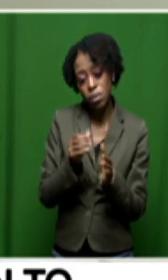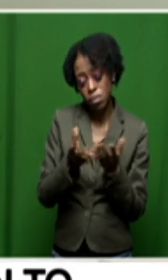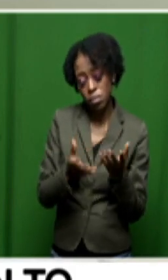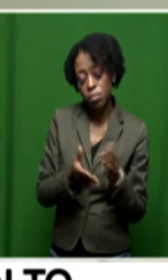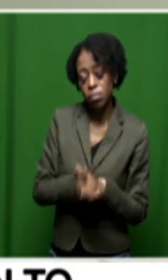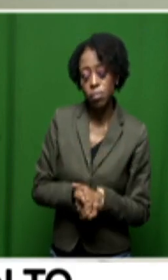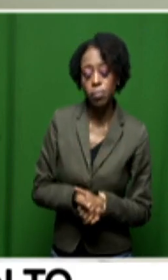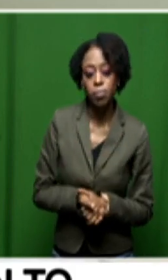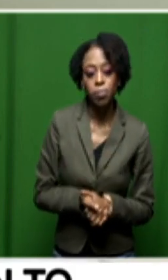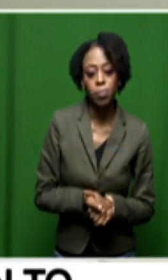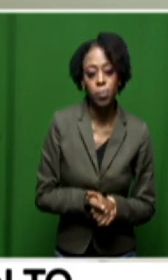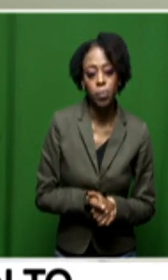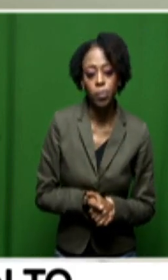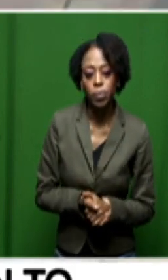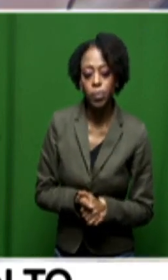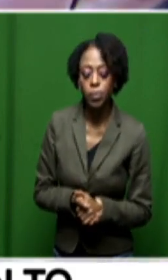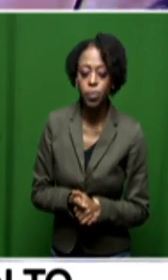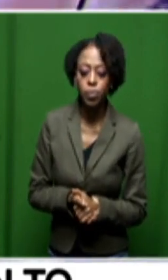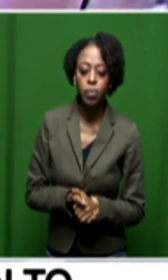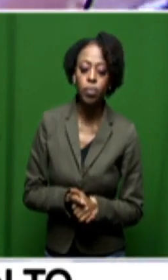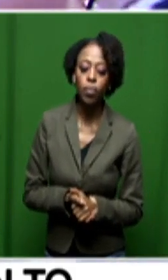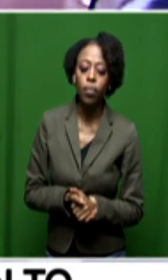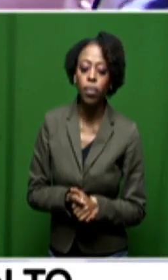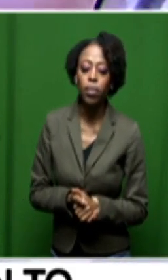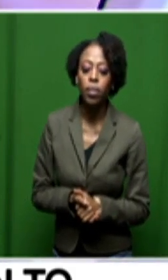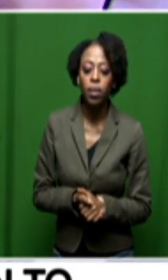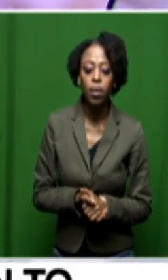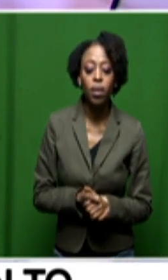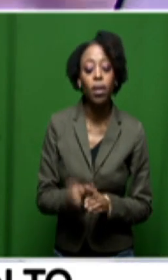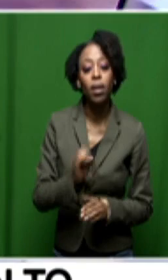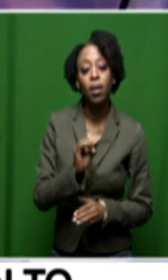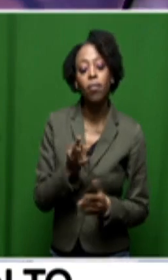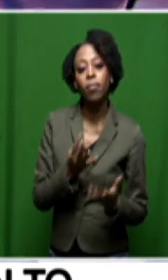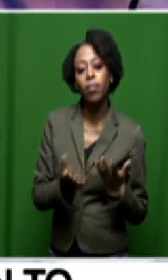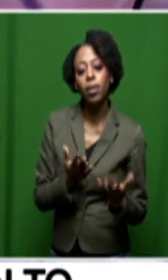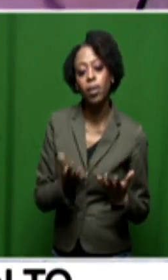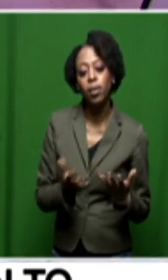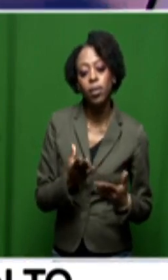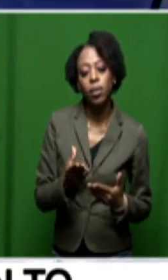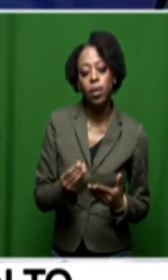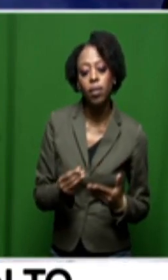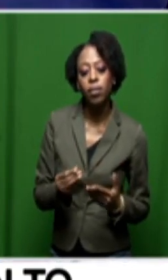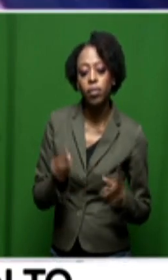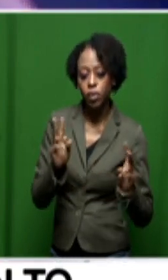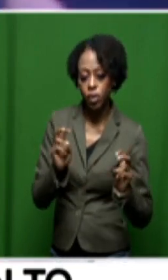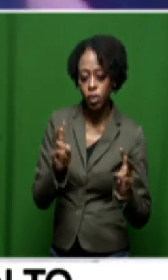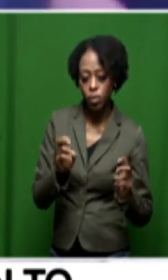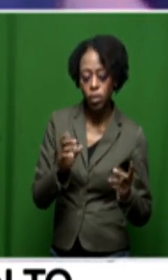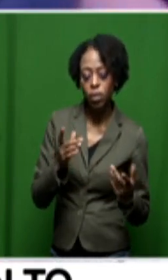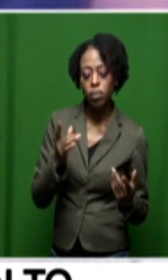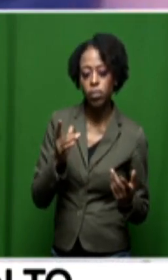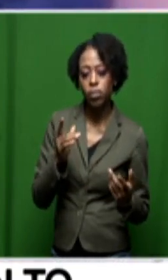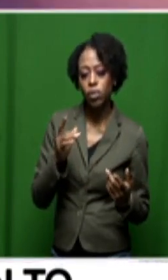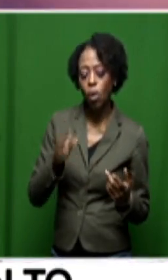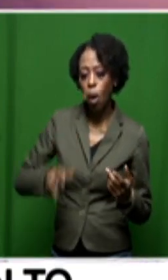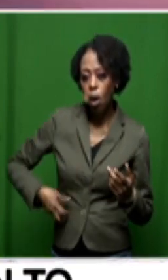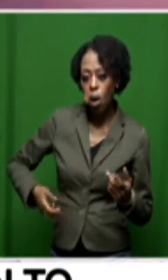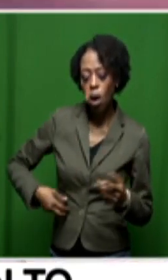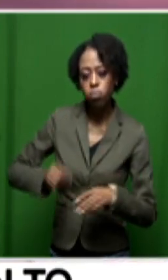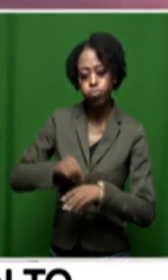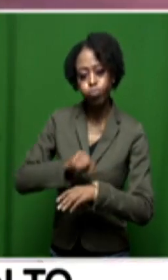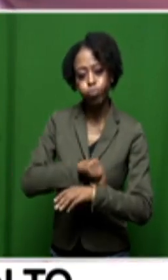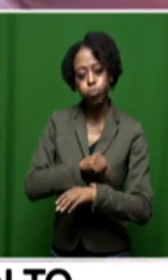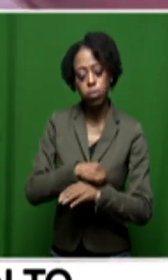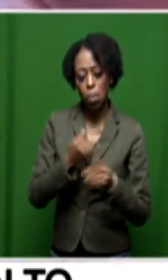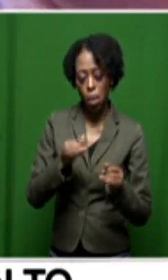Yeah. So finally, just to ask you, I mean, if we get to the topic of monkeypox, which thankfully at the moment